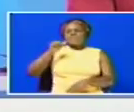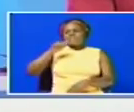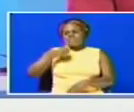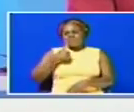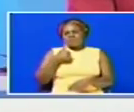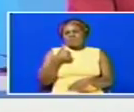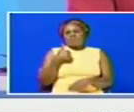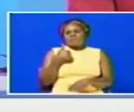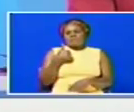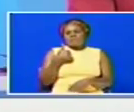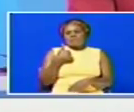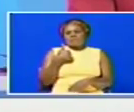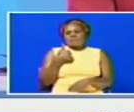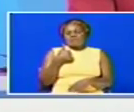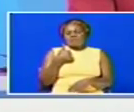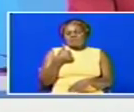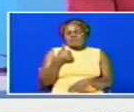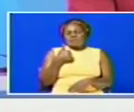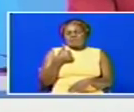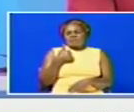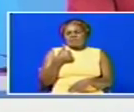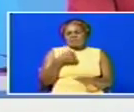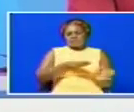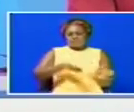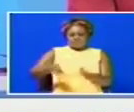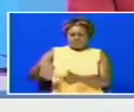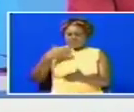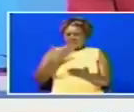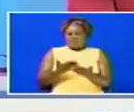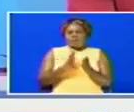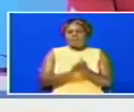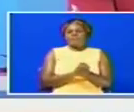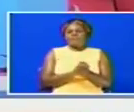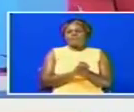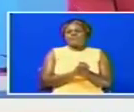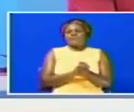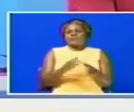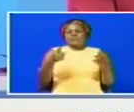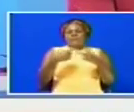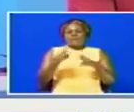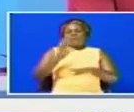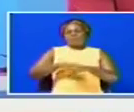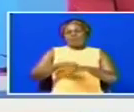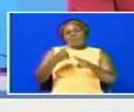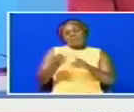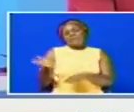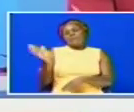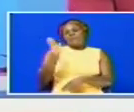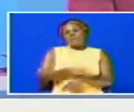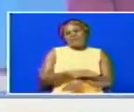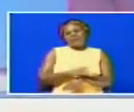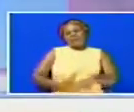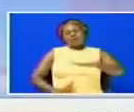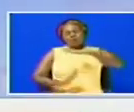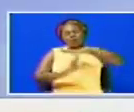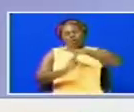of Vivian Chariot's win at the Frankfurt Marathon. Thanks for that. So we started off on a good note, but want to go back to a top